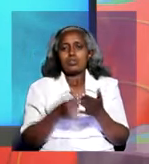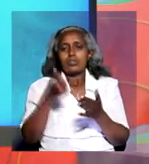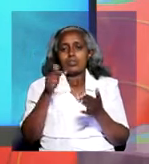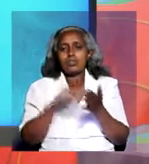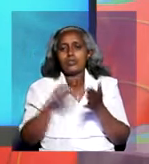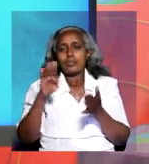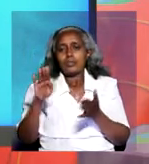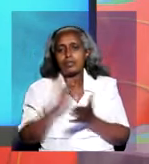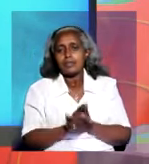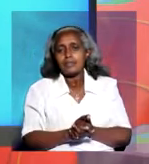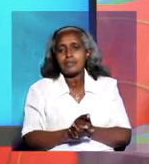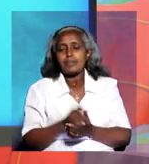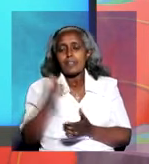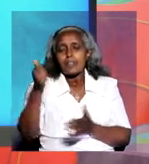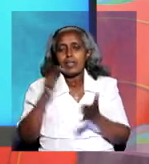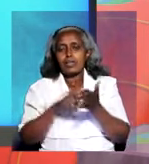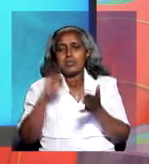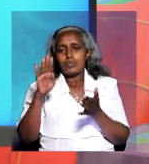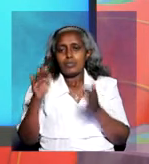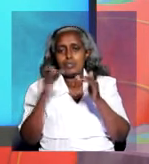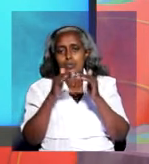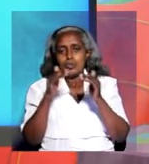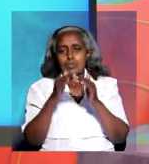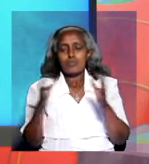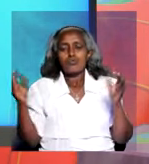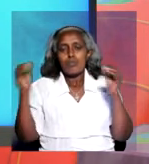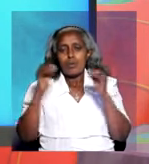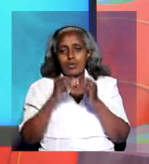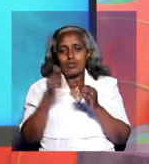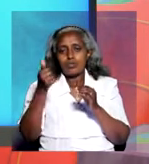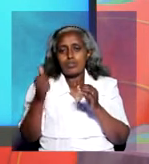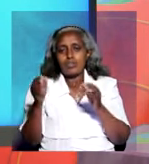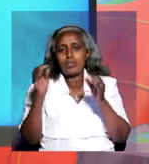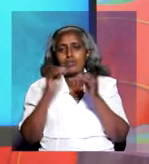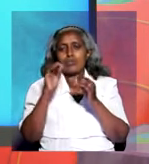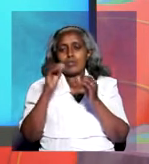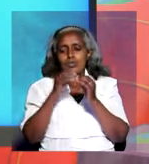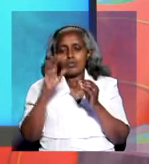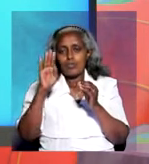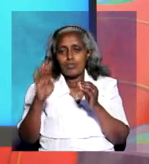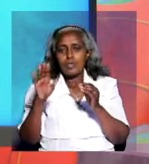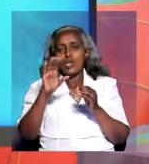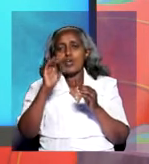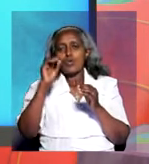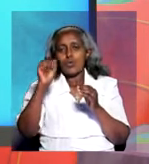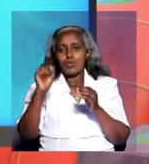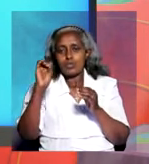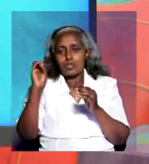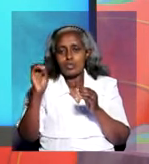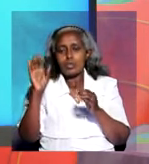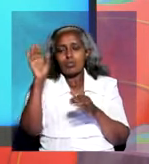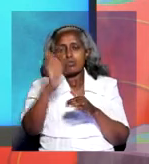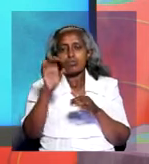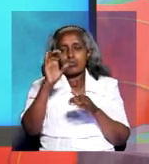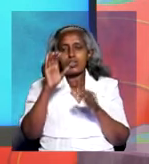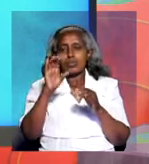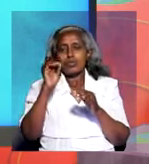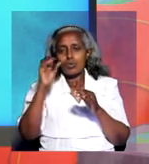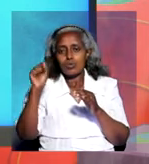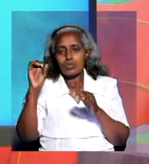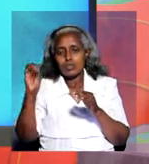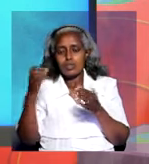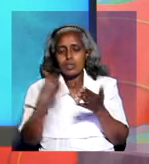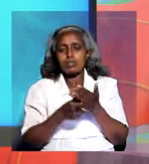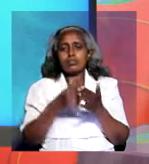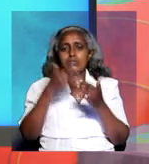one. A dot B is equal to magnitude of A, magnitude B, cos theta. So, to find cos theta, you divide by this